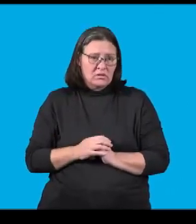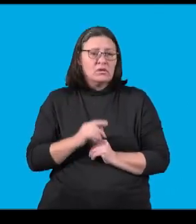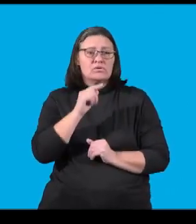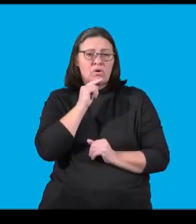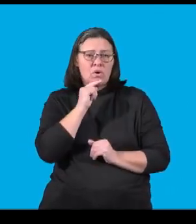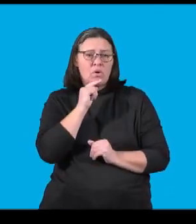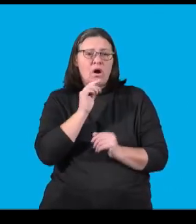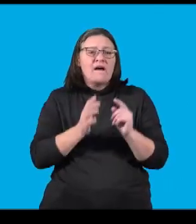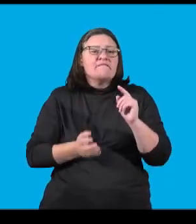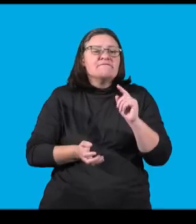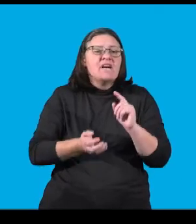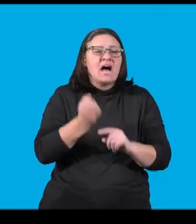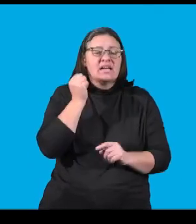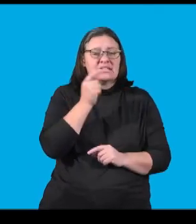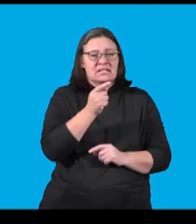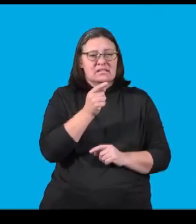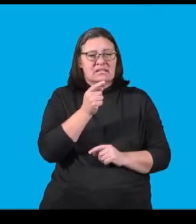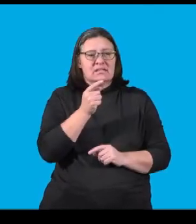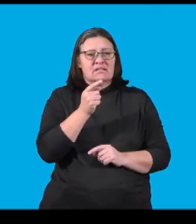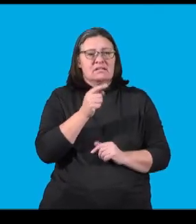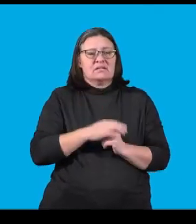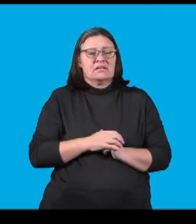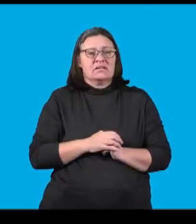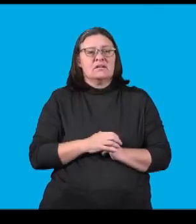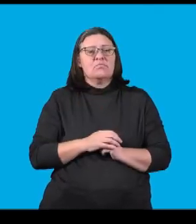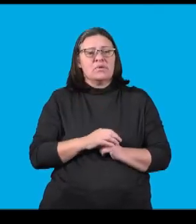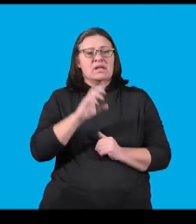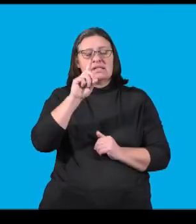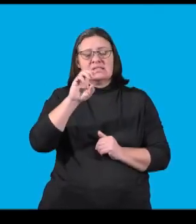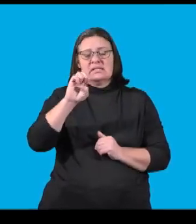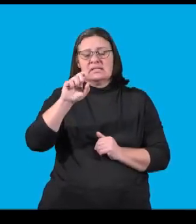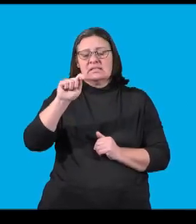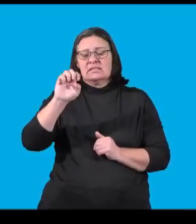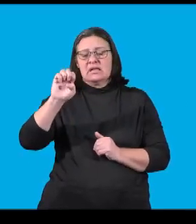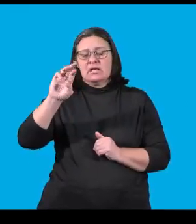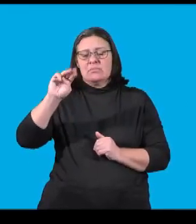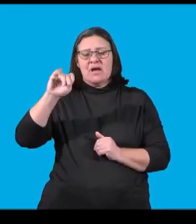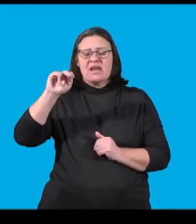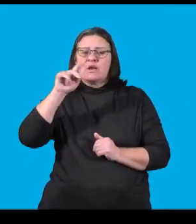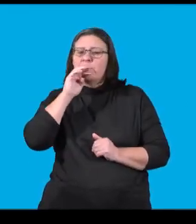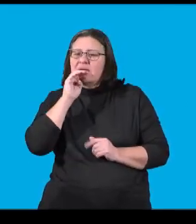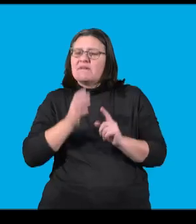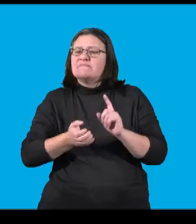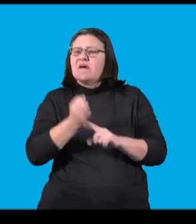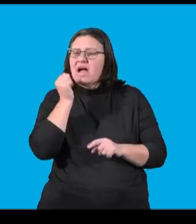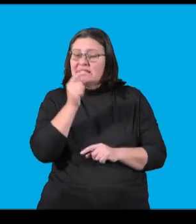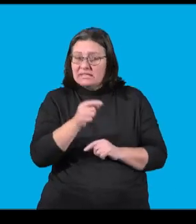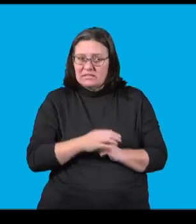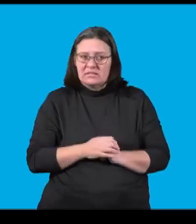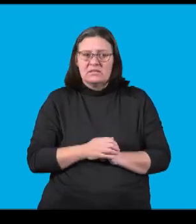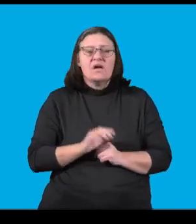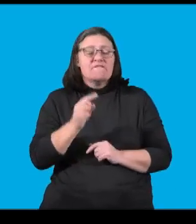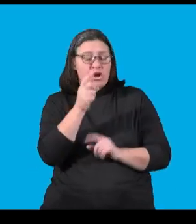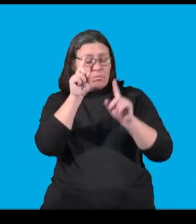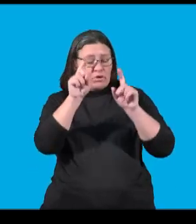means find. Find the derivative of f from first principles. So key statements that they've given you